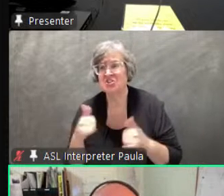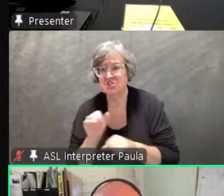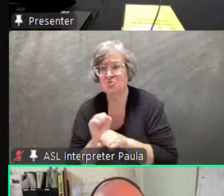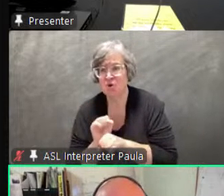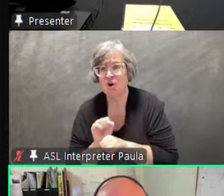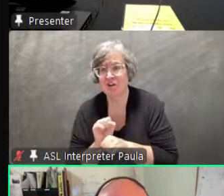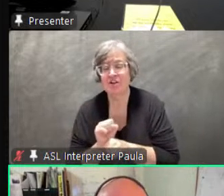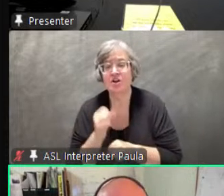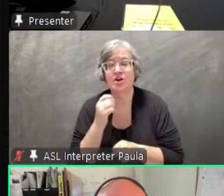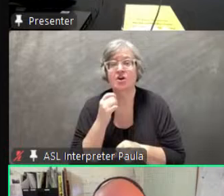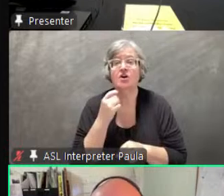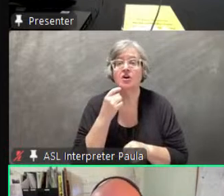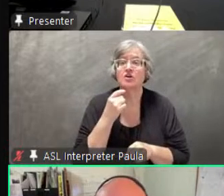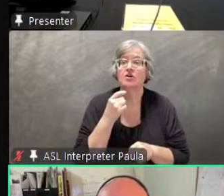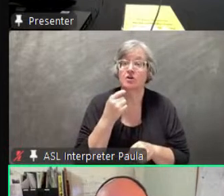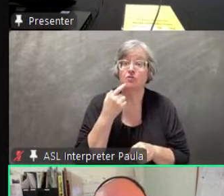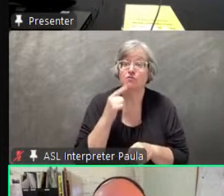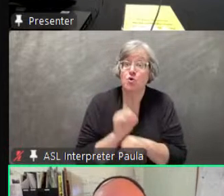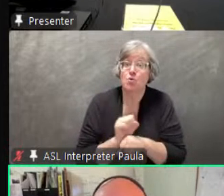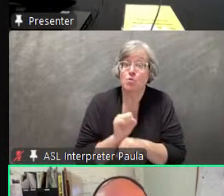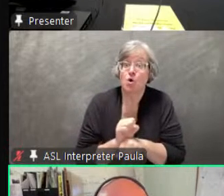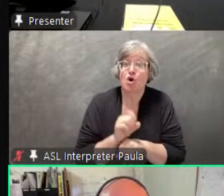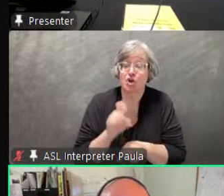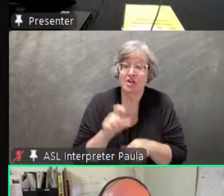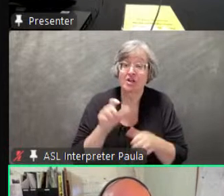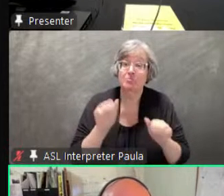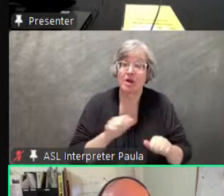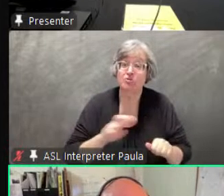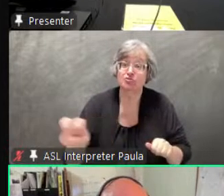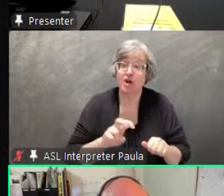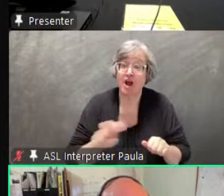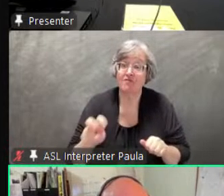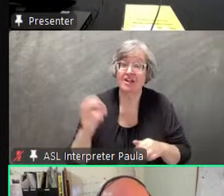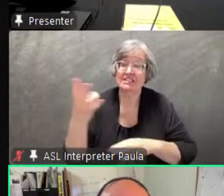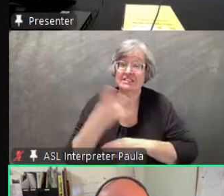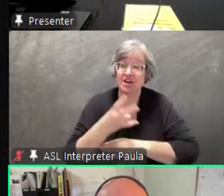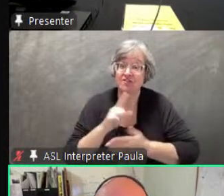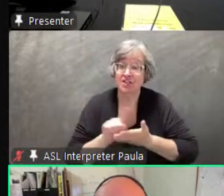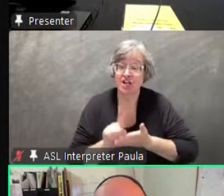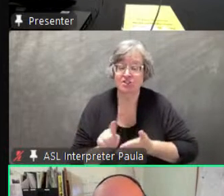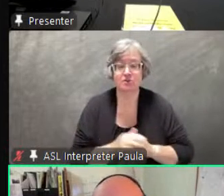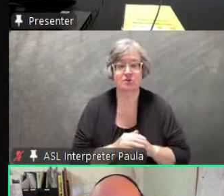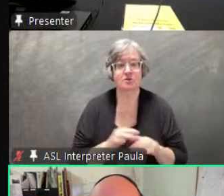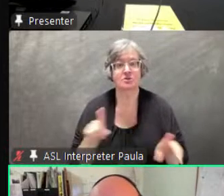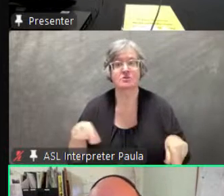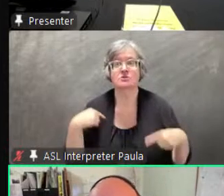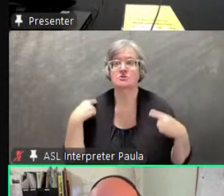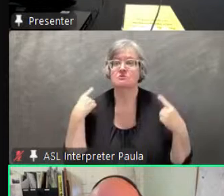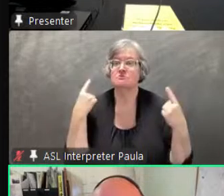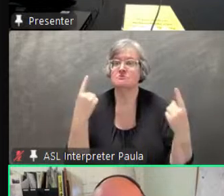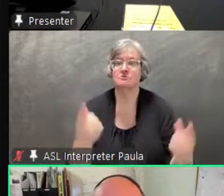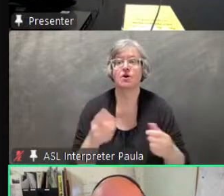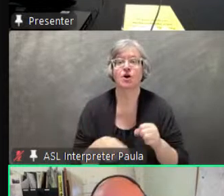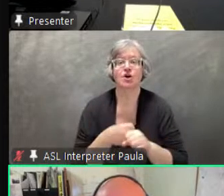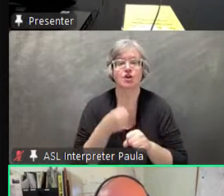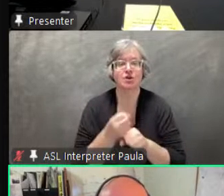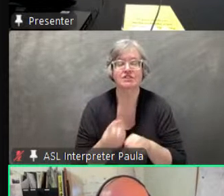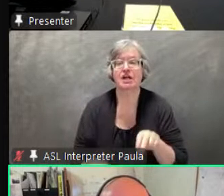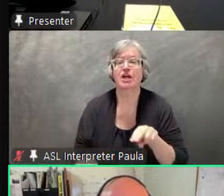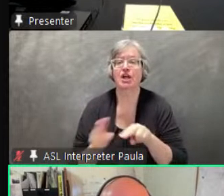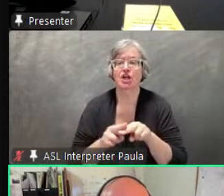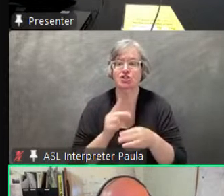be possible, you have to be able to make these trips 7 days a week. We have found for years that increasing weekend